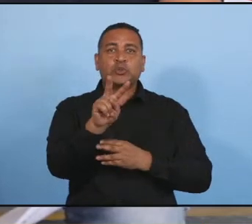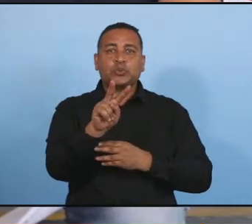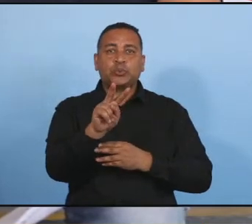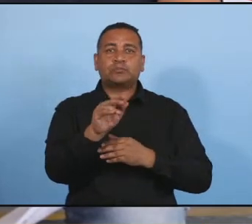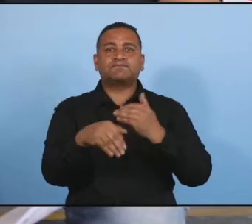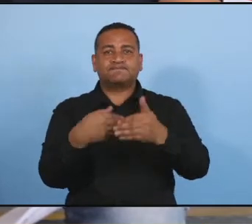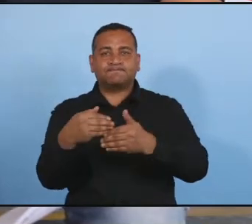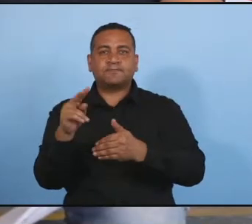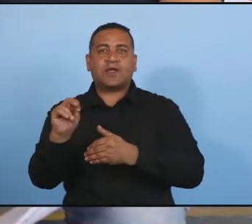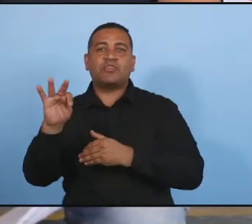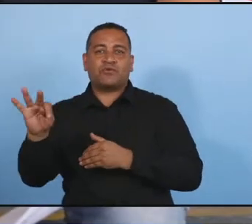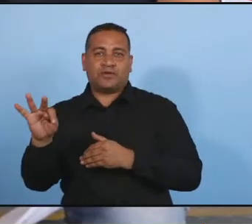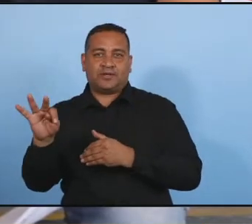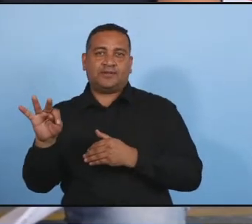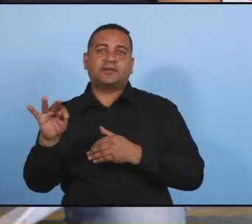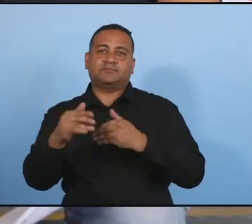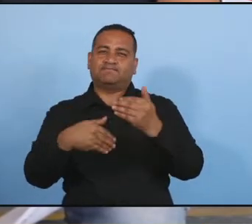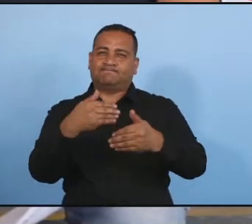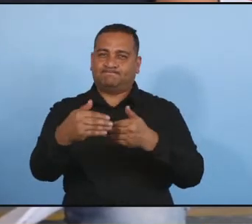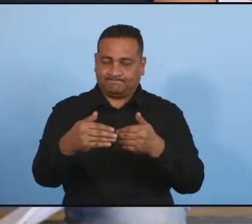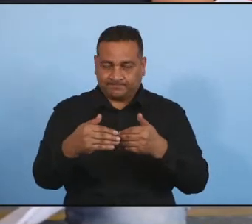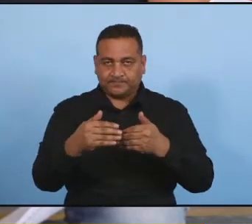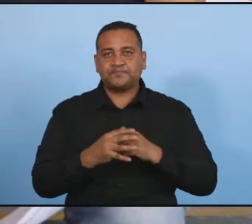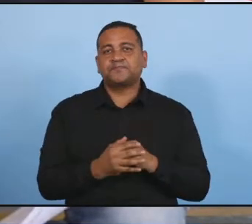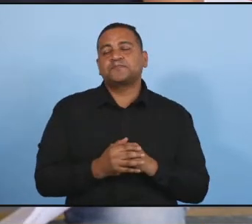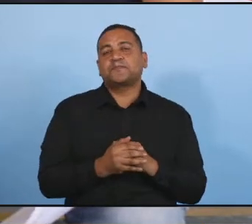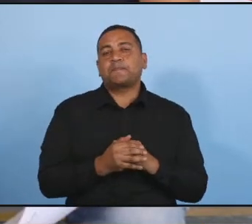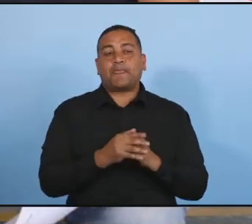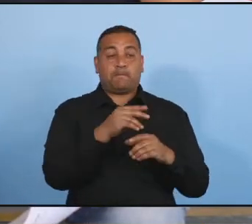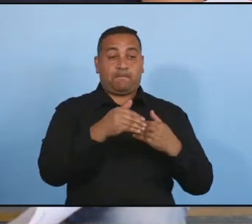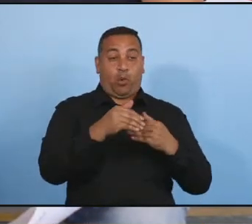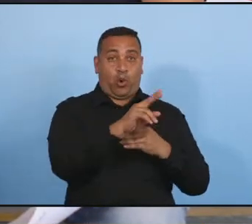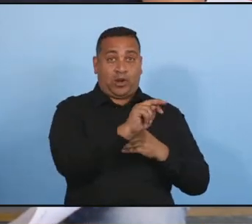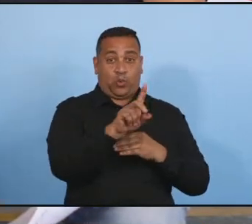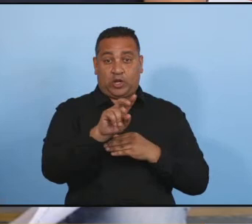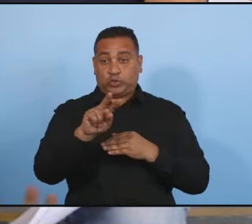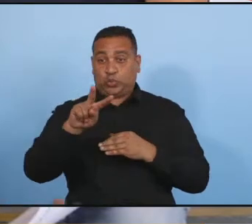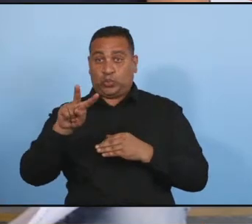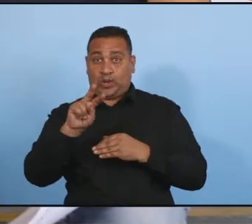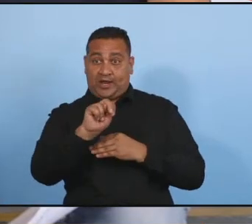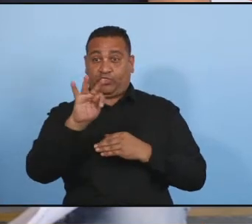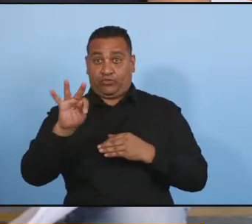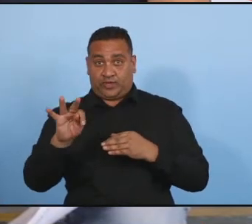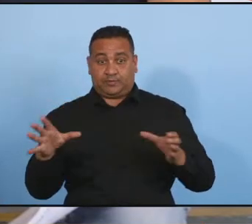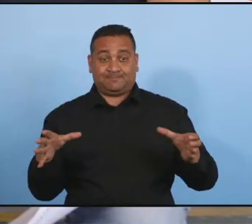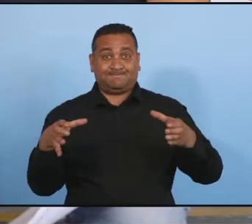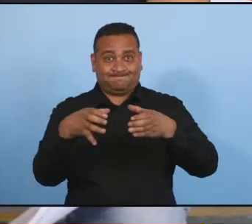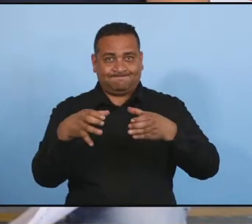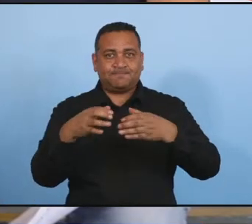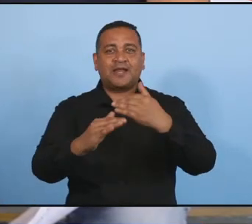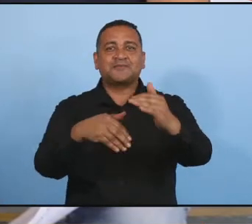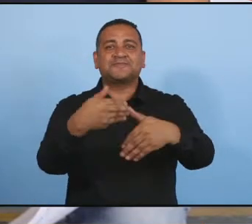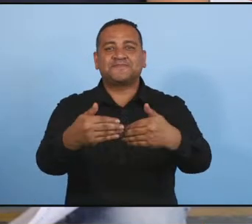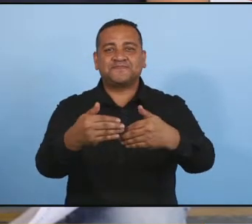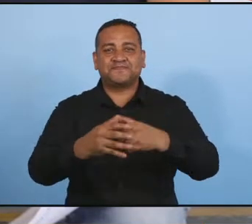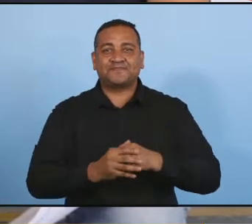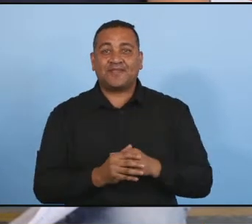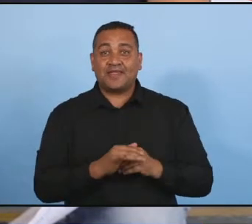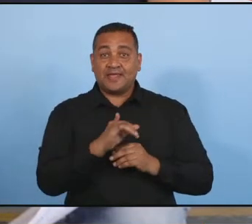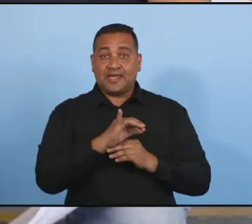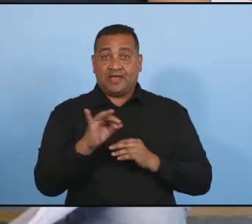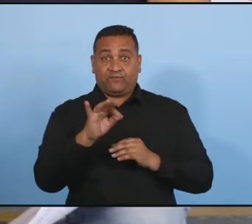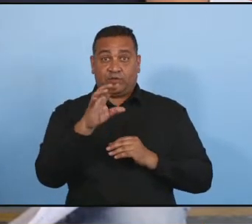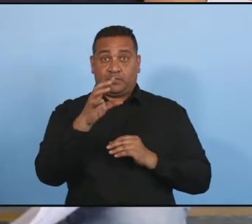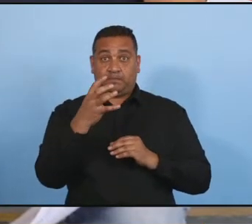after N1 you will go to the 2 and 3. That's right. With the matric or a technical matric, then they can actually go